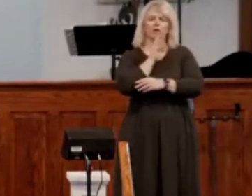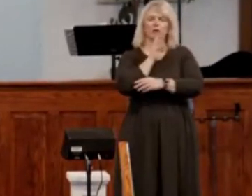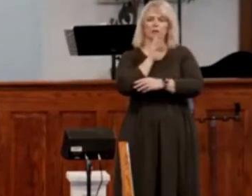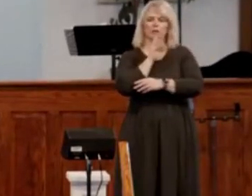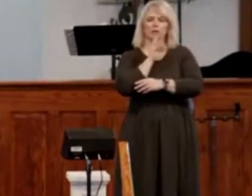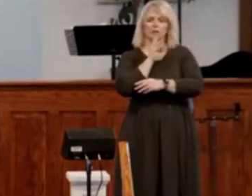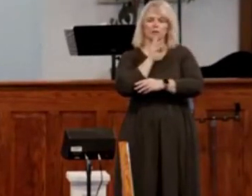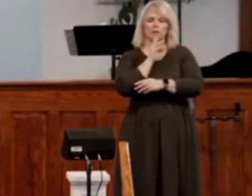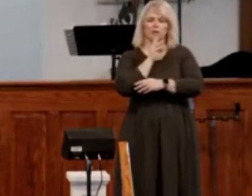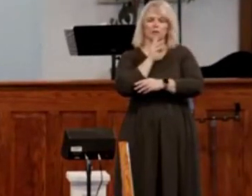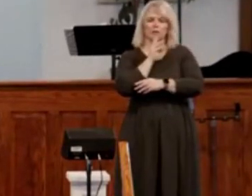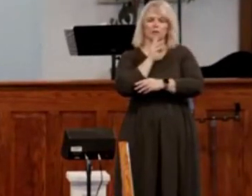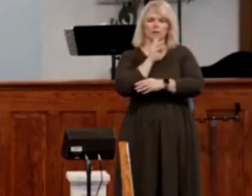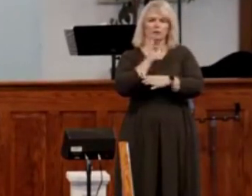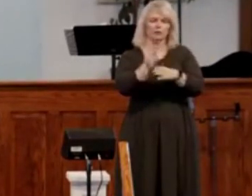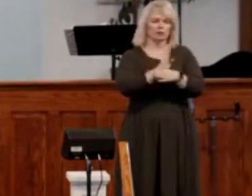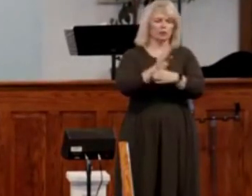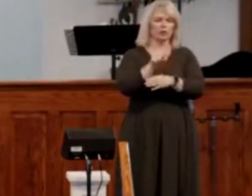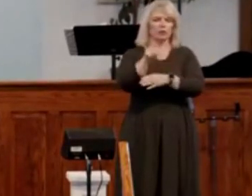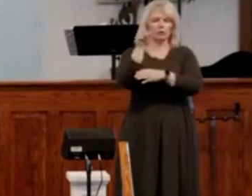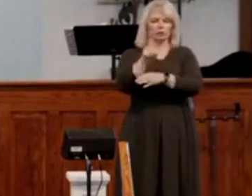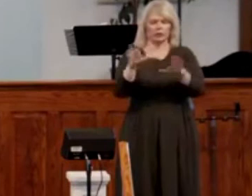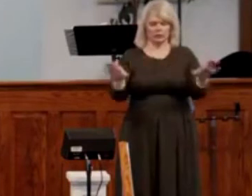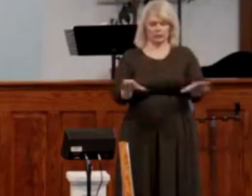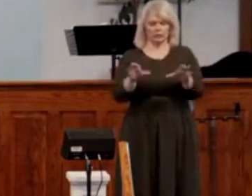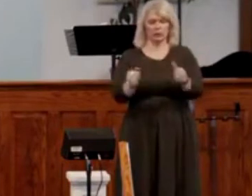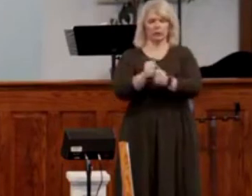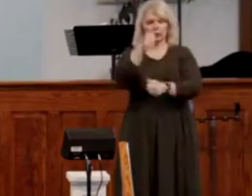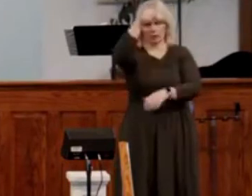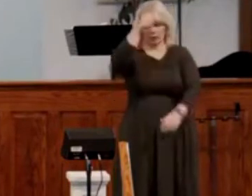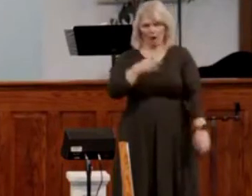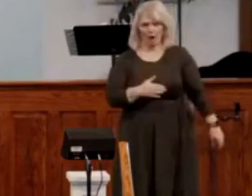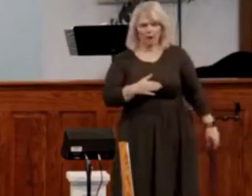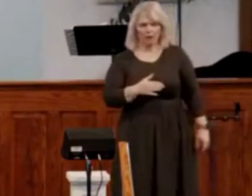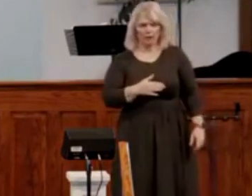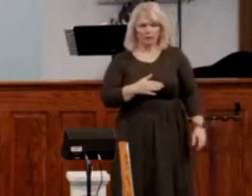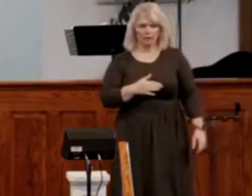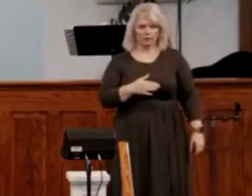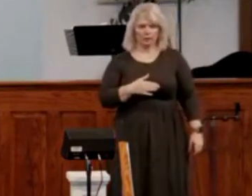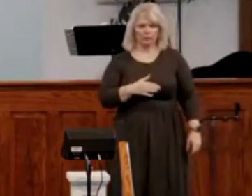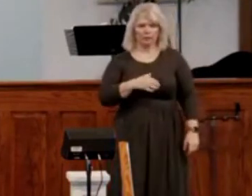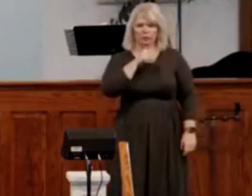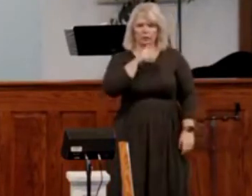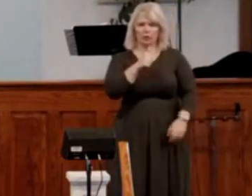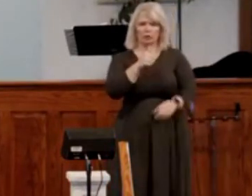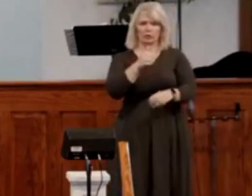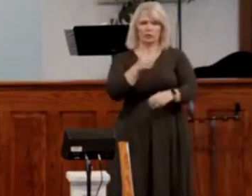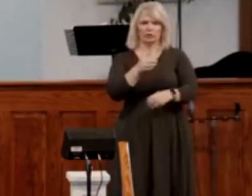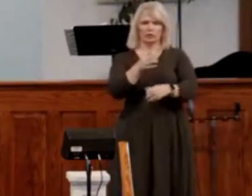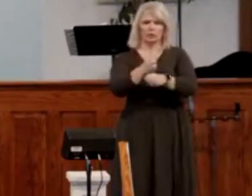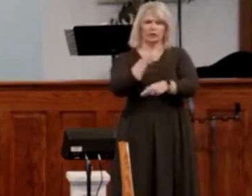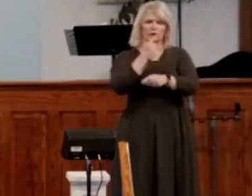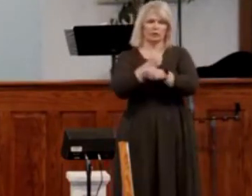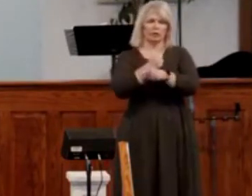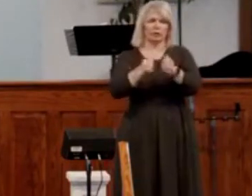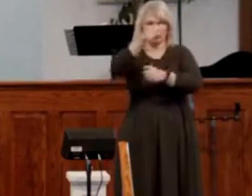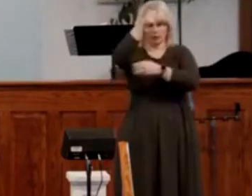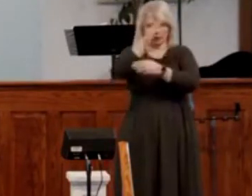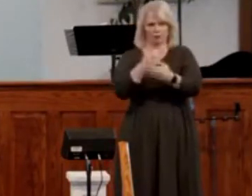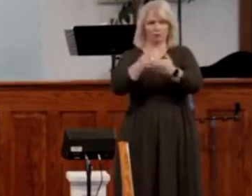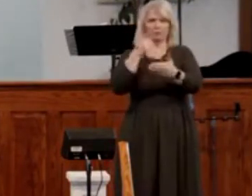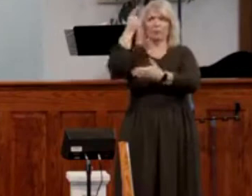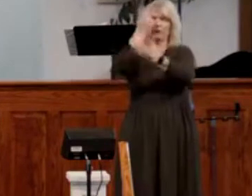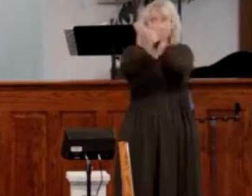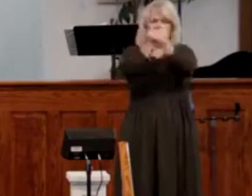somebody, if there's business that you need to do with God. You don't get right with God before he saves you.